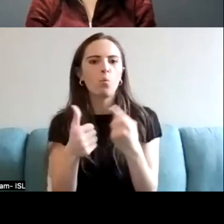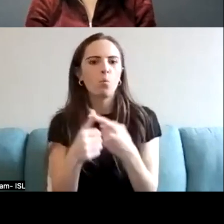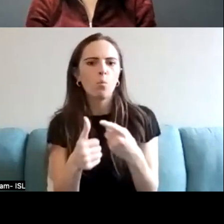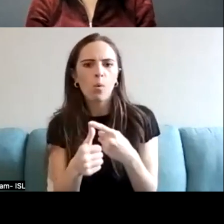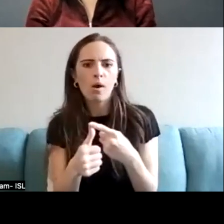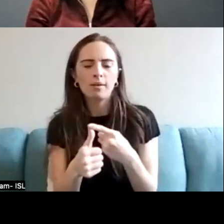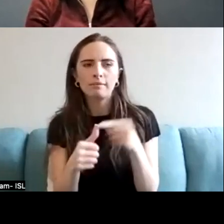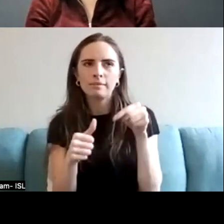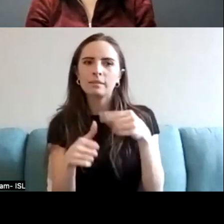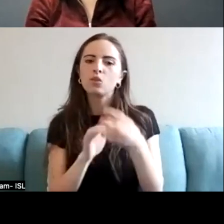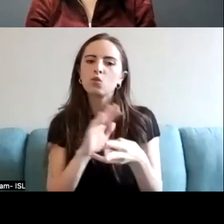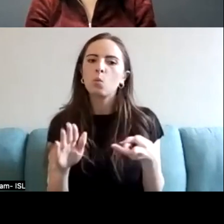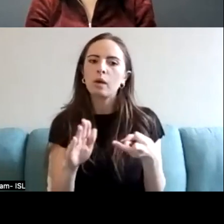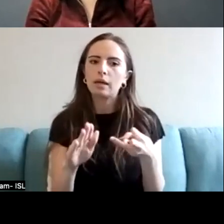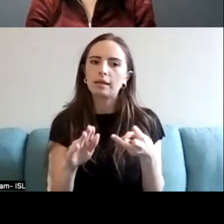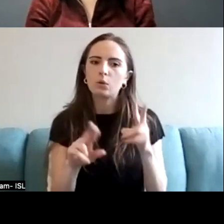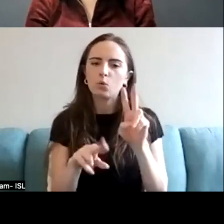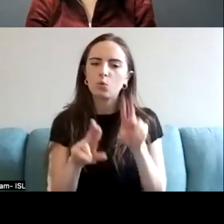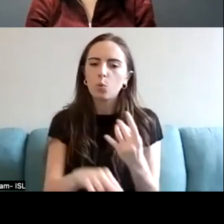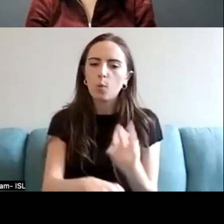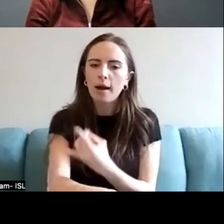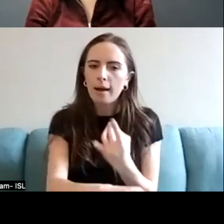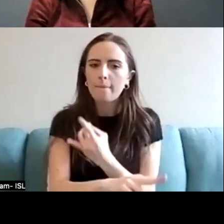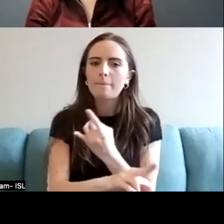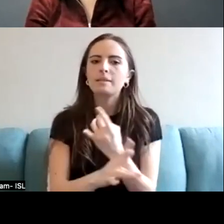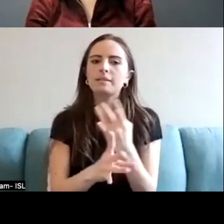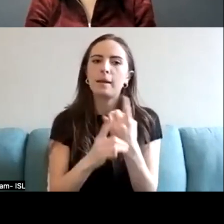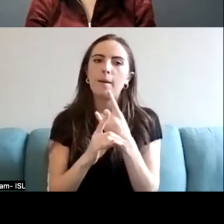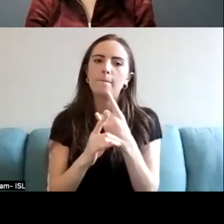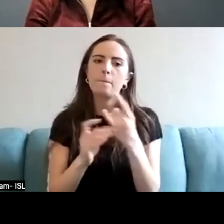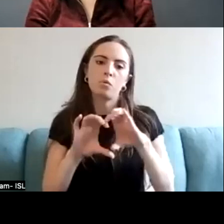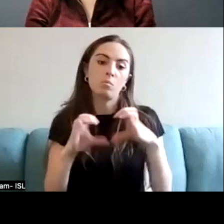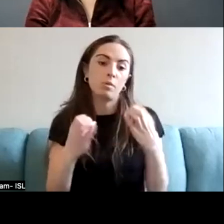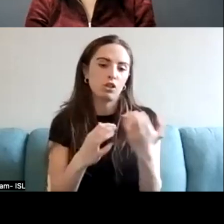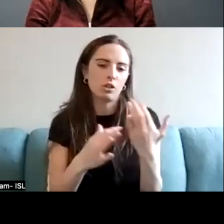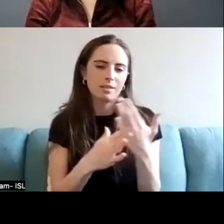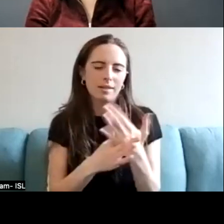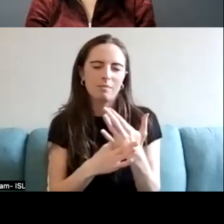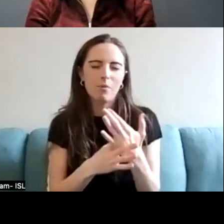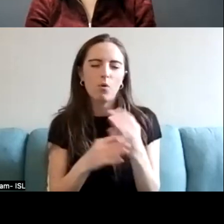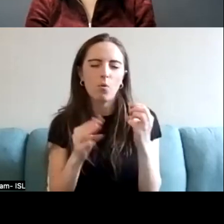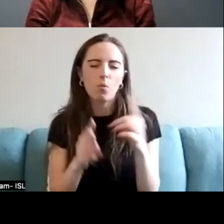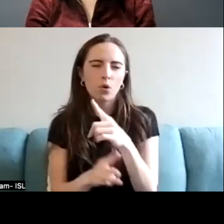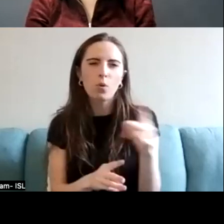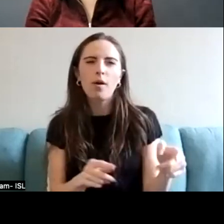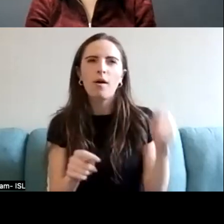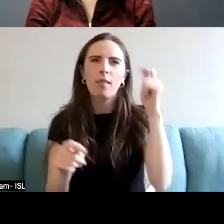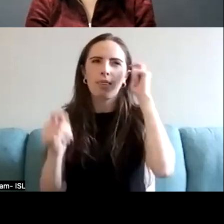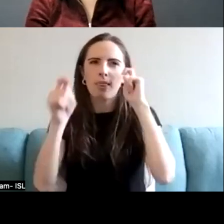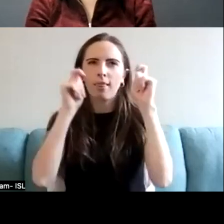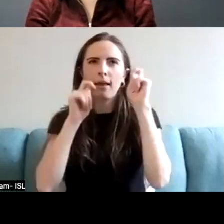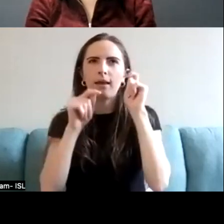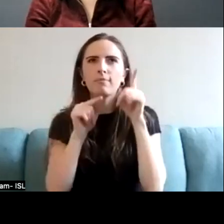to ensure that our communications are accessible to everybody, and that we're